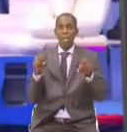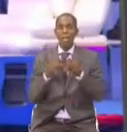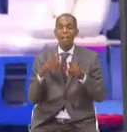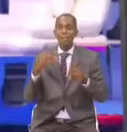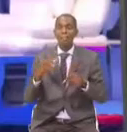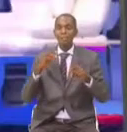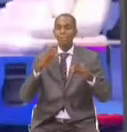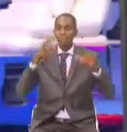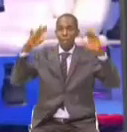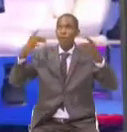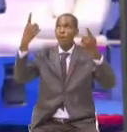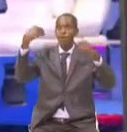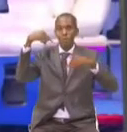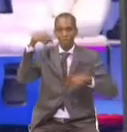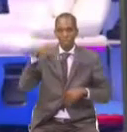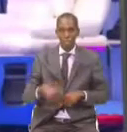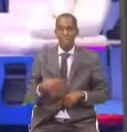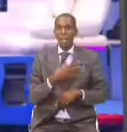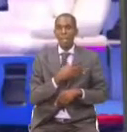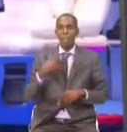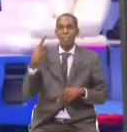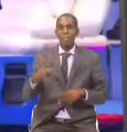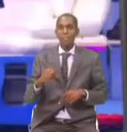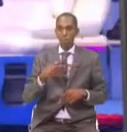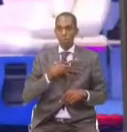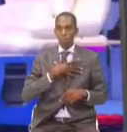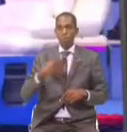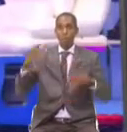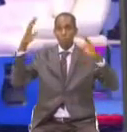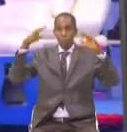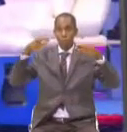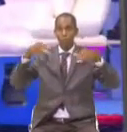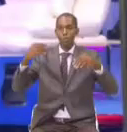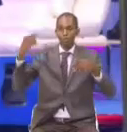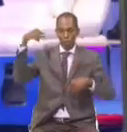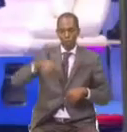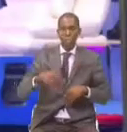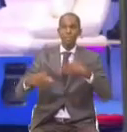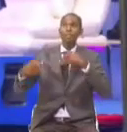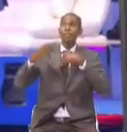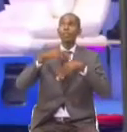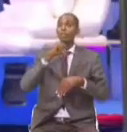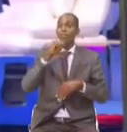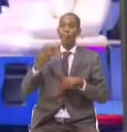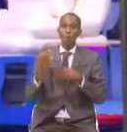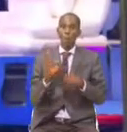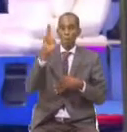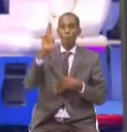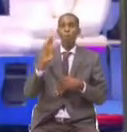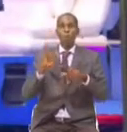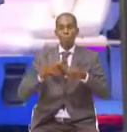rain cometh down, and the snow from heaven, and returneth not hither, but watereth